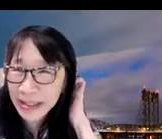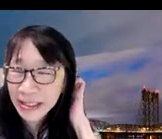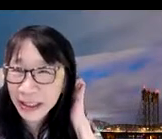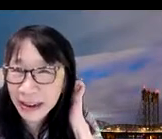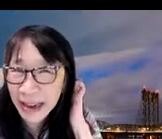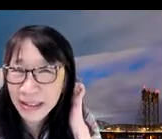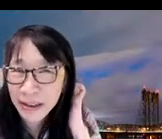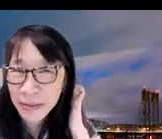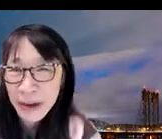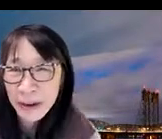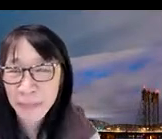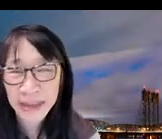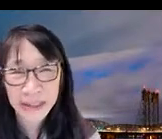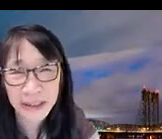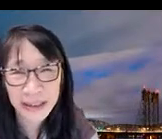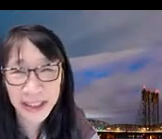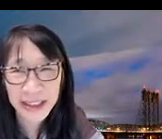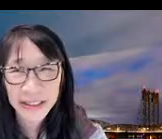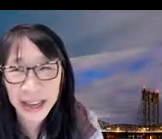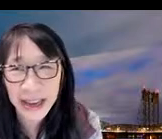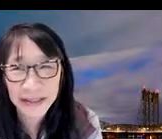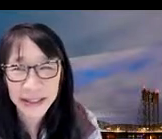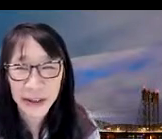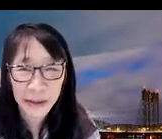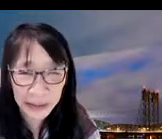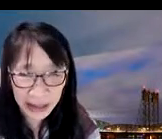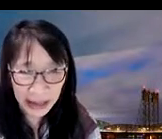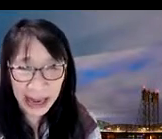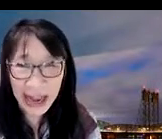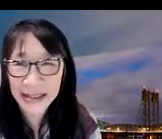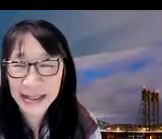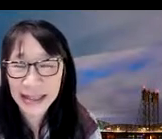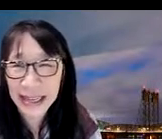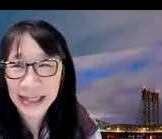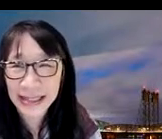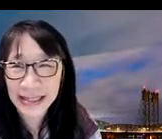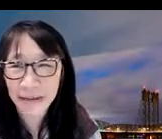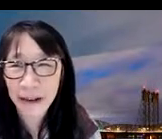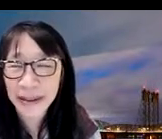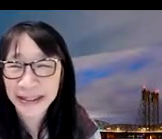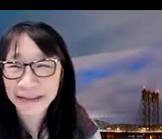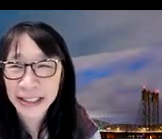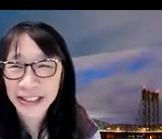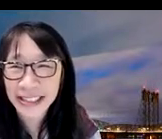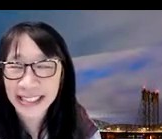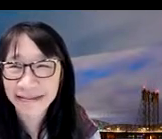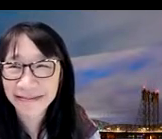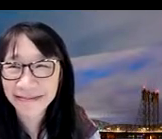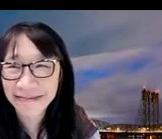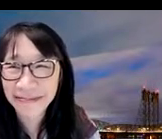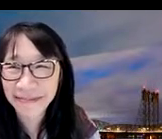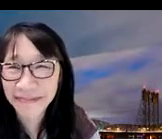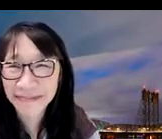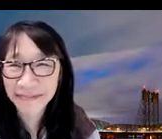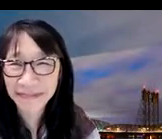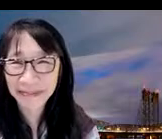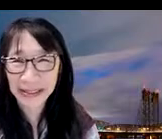be easier as you appear on my screen, if that's okay. So I see, let's see, Robin Richardson.